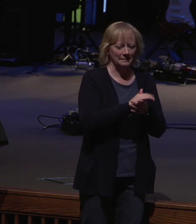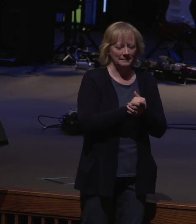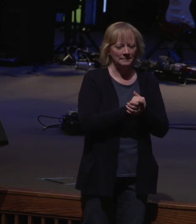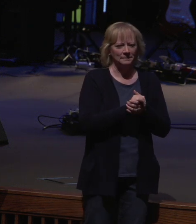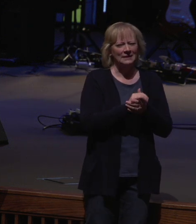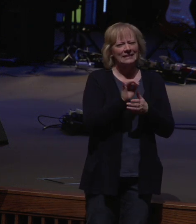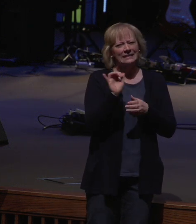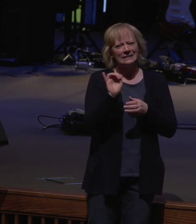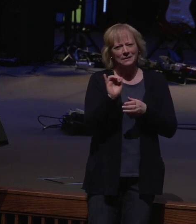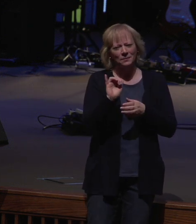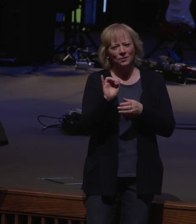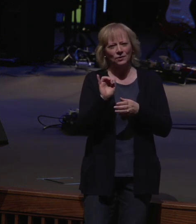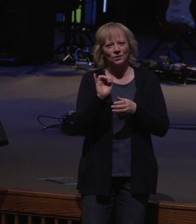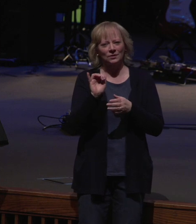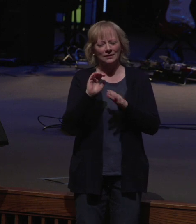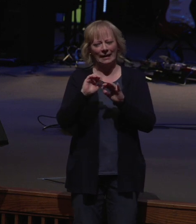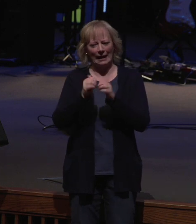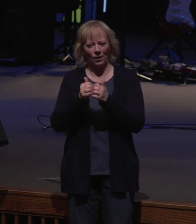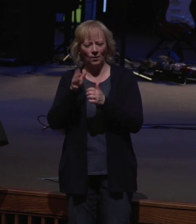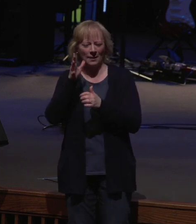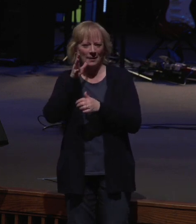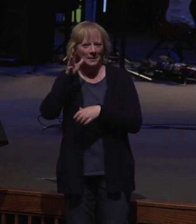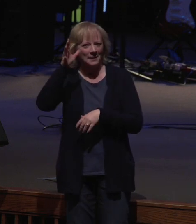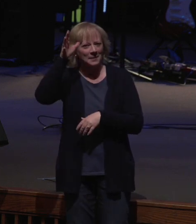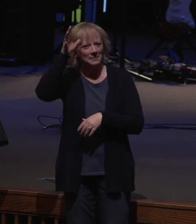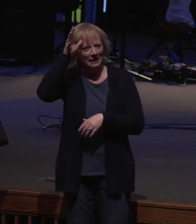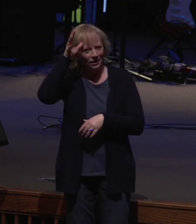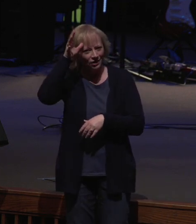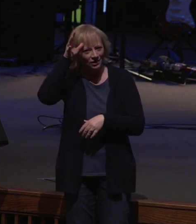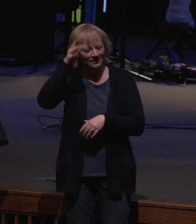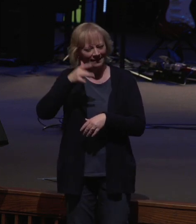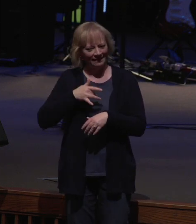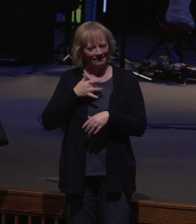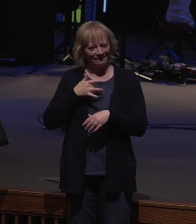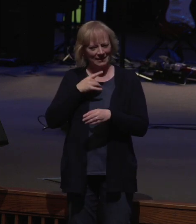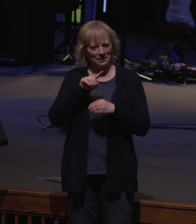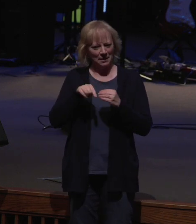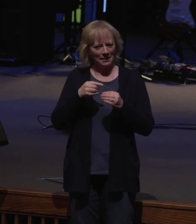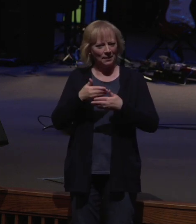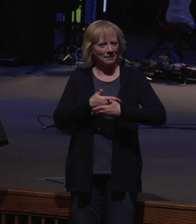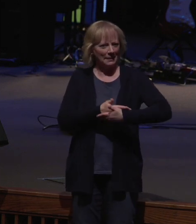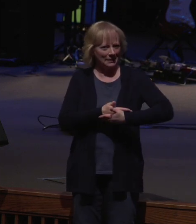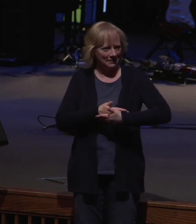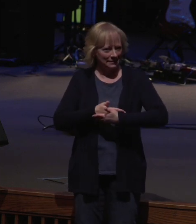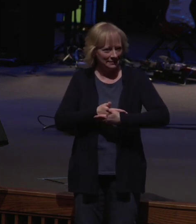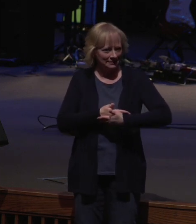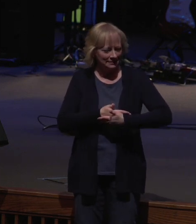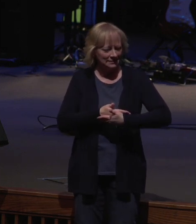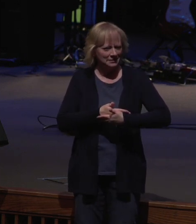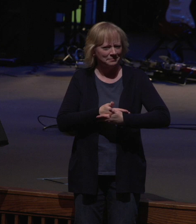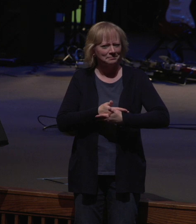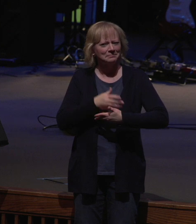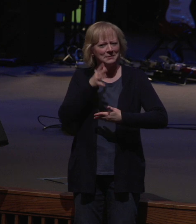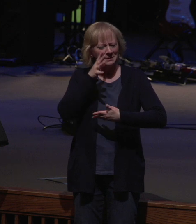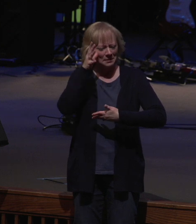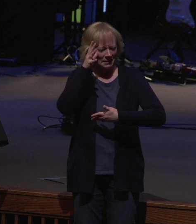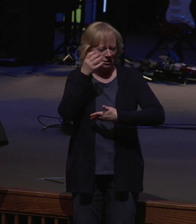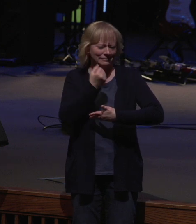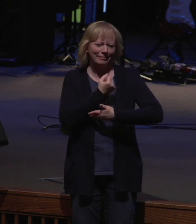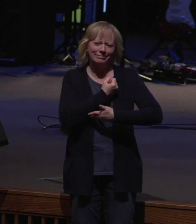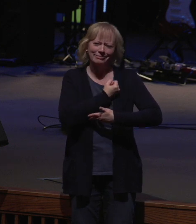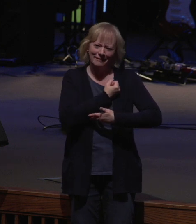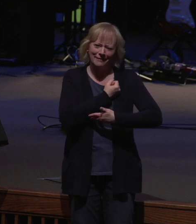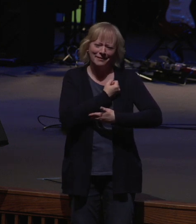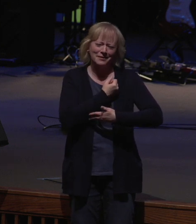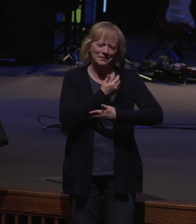It's similar, if you will, to like how a parent feels about like an infant newborn. They love him. They